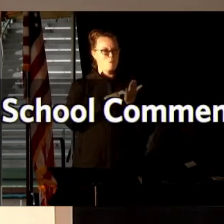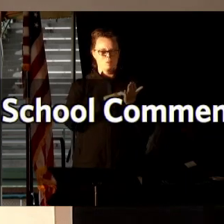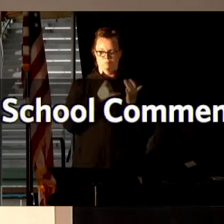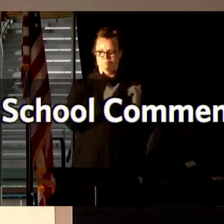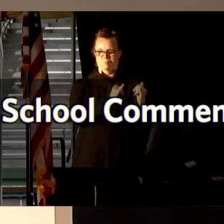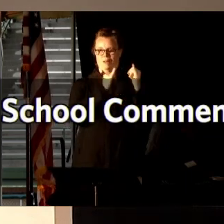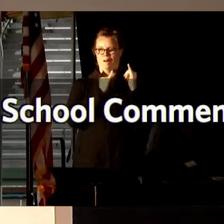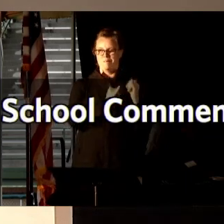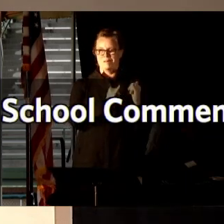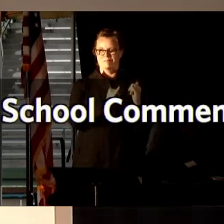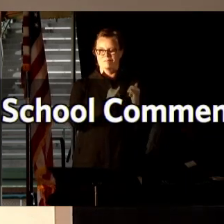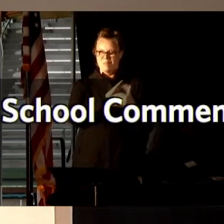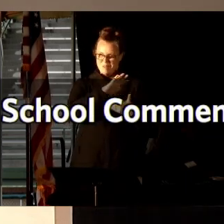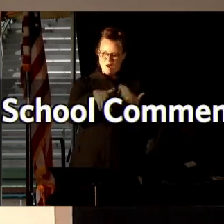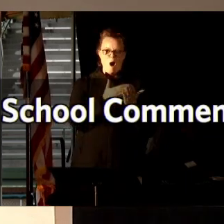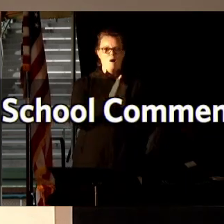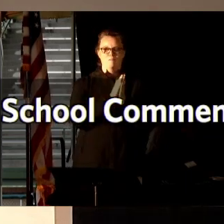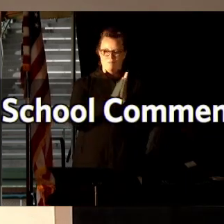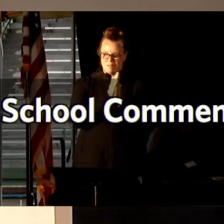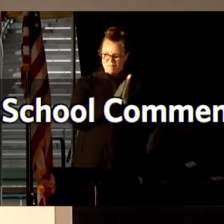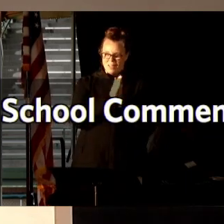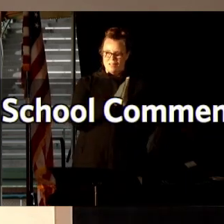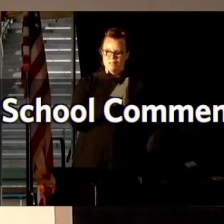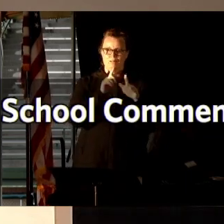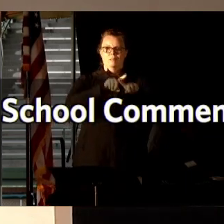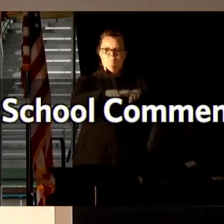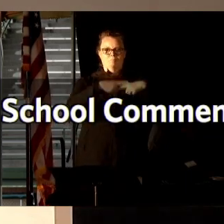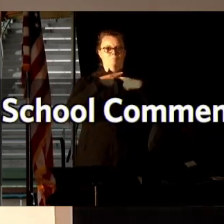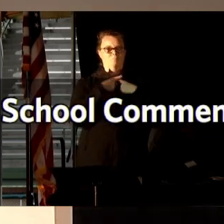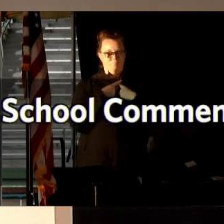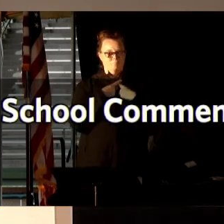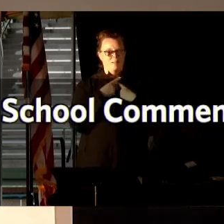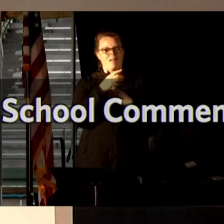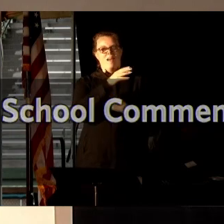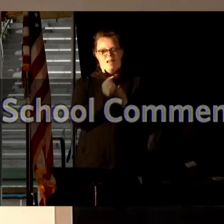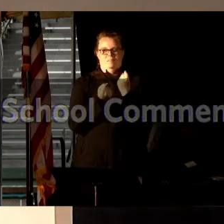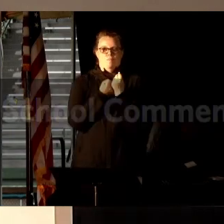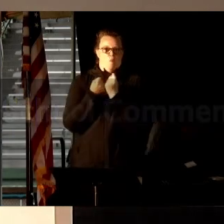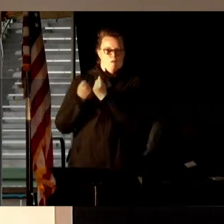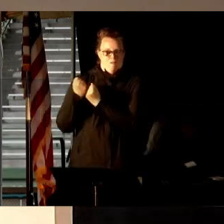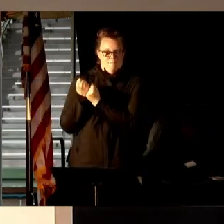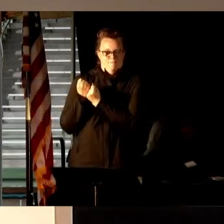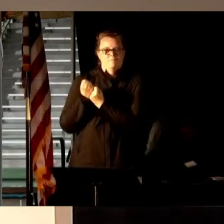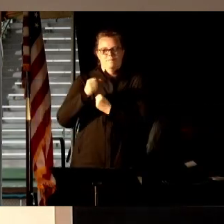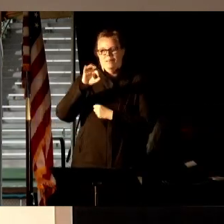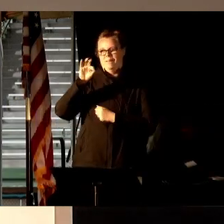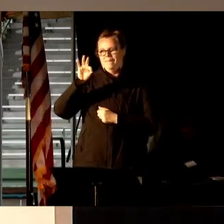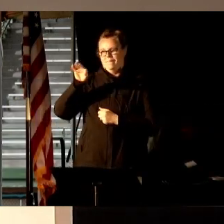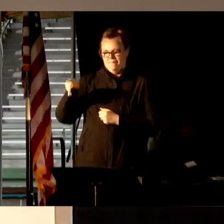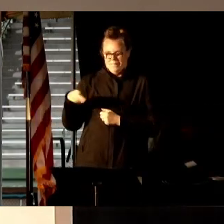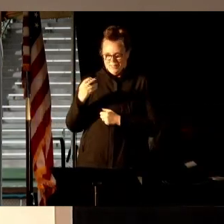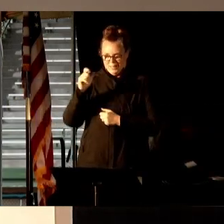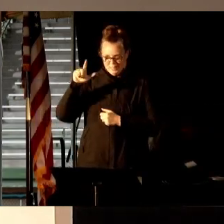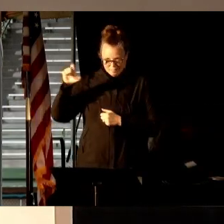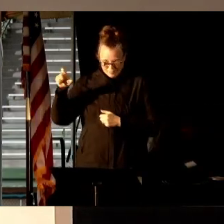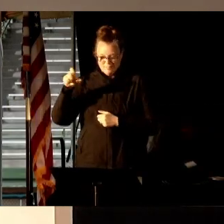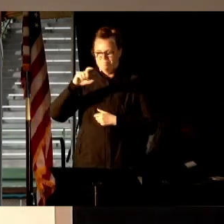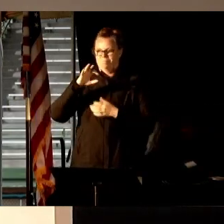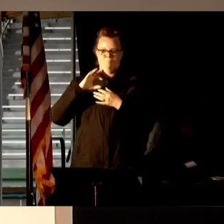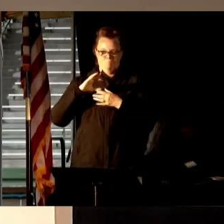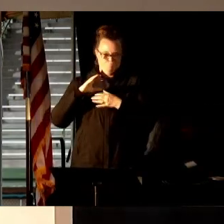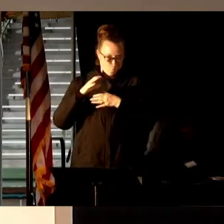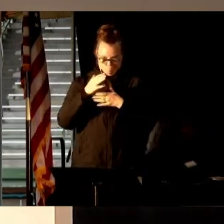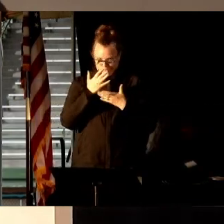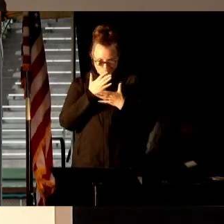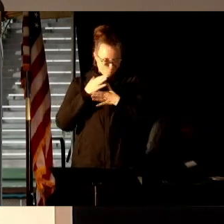All motivated, mutually interdependent, and supportive phoenixes living together in a community. All interconnected without